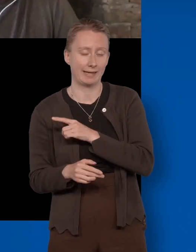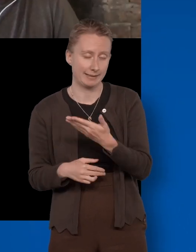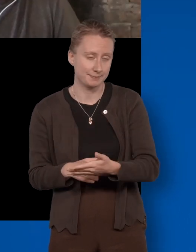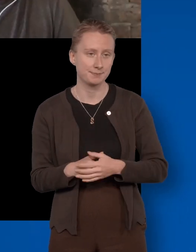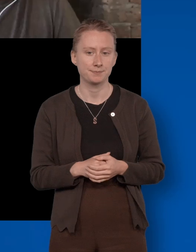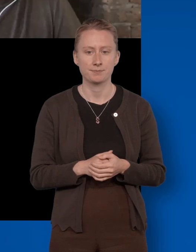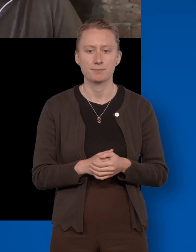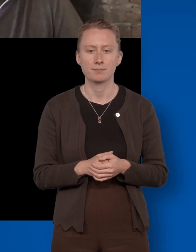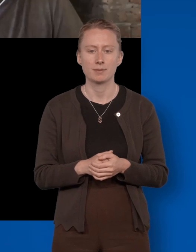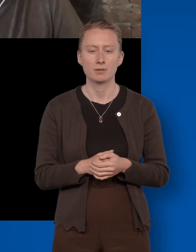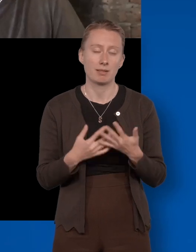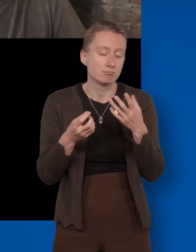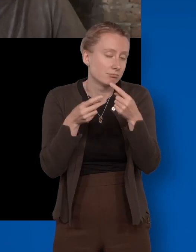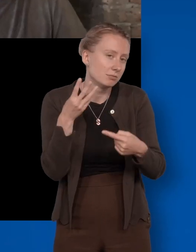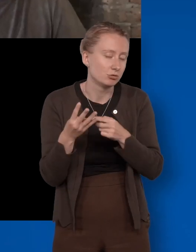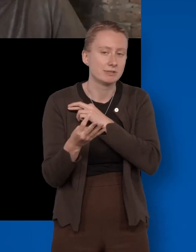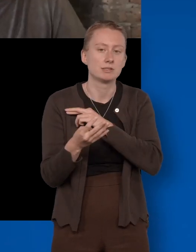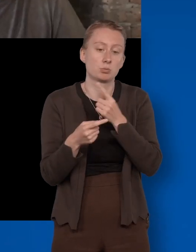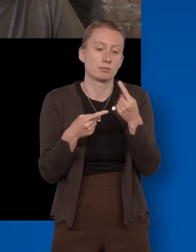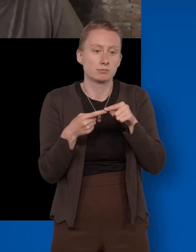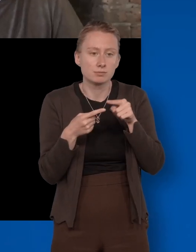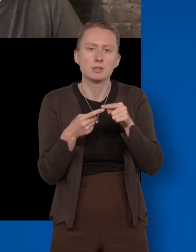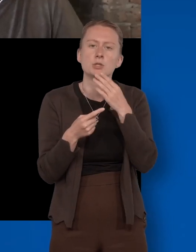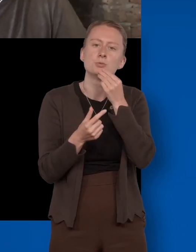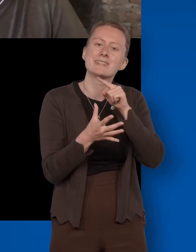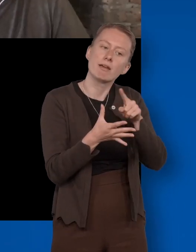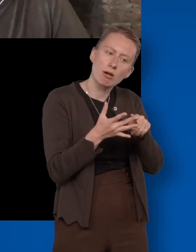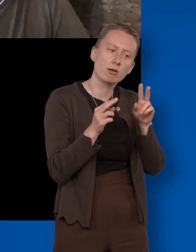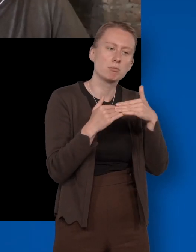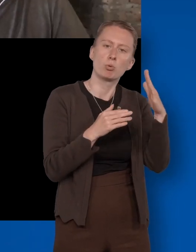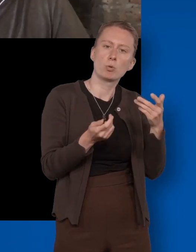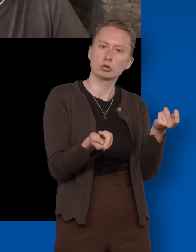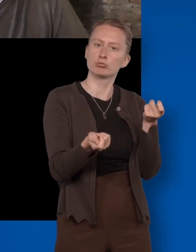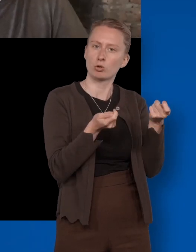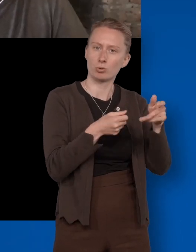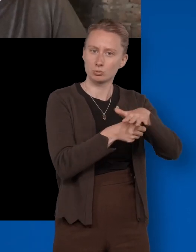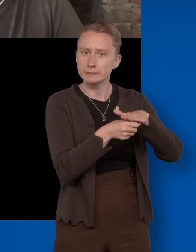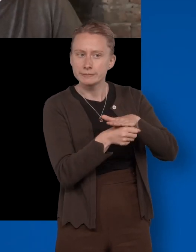there's a variety of reasons. The first maybe is we want to use AI in a controlled setting.